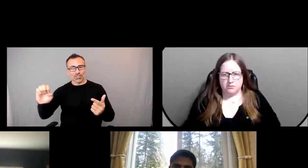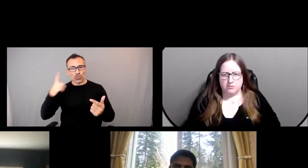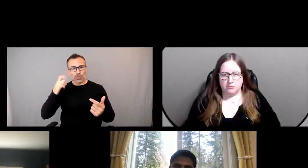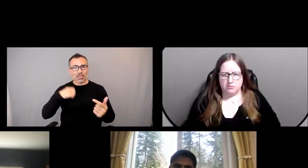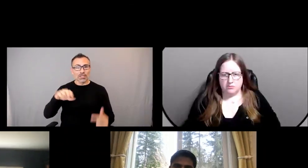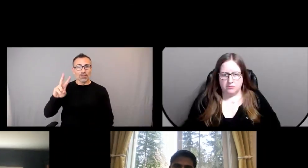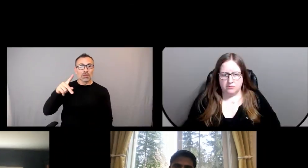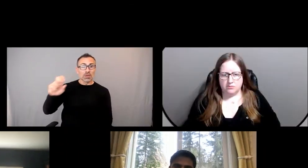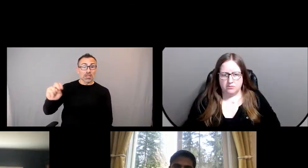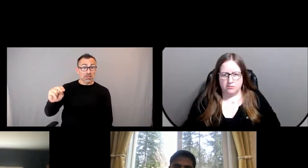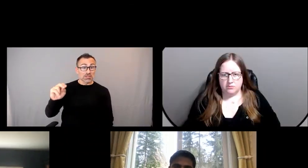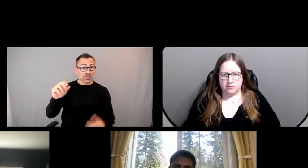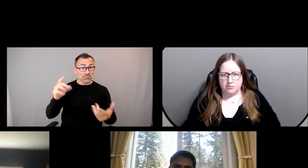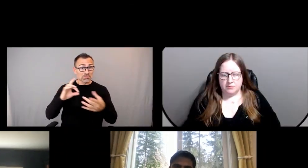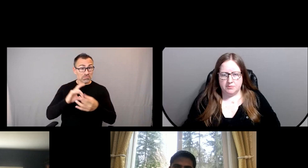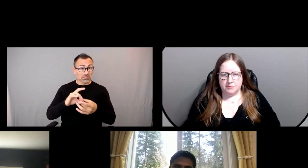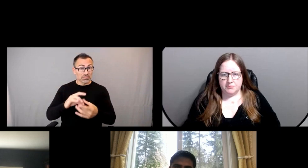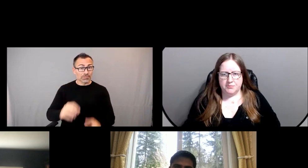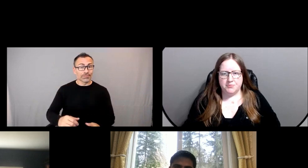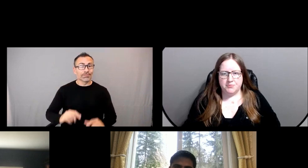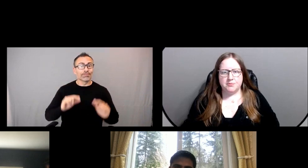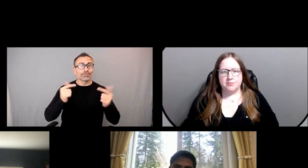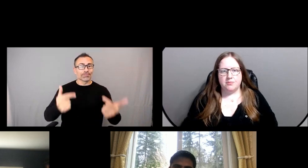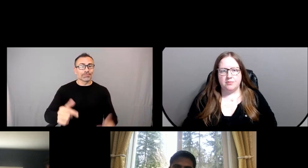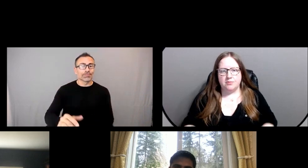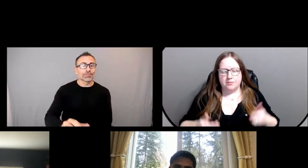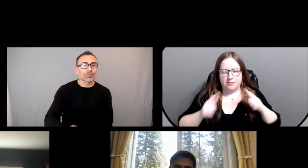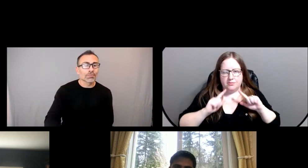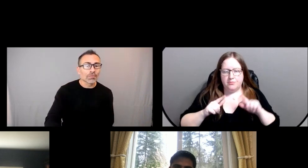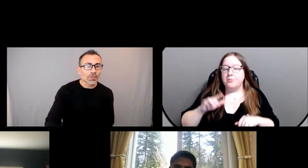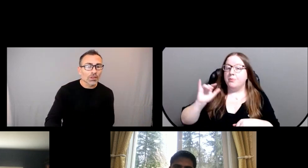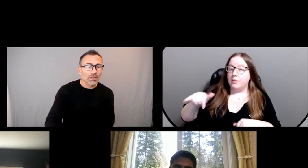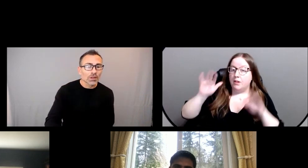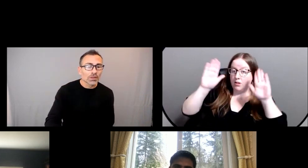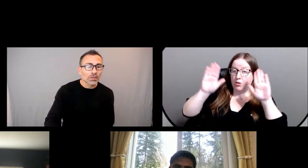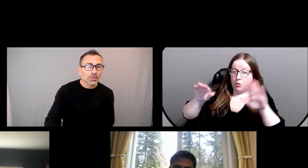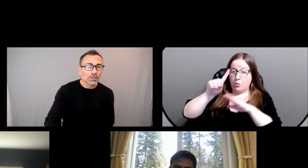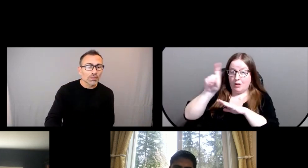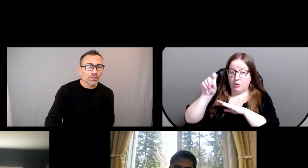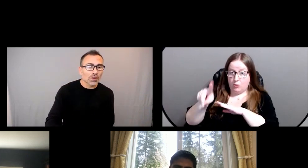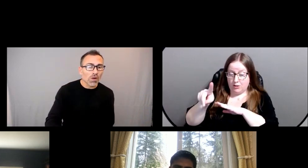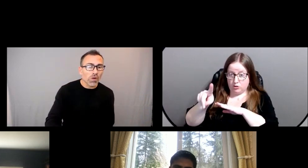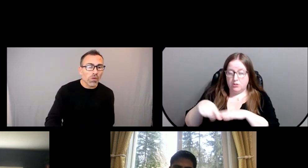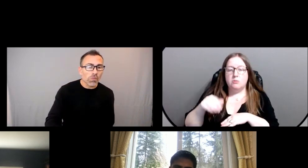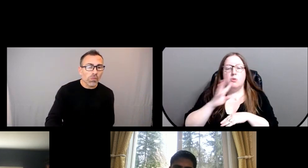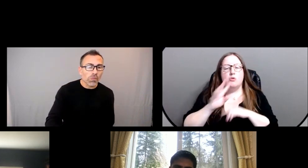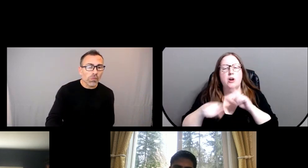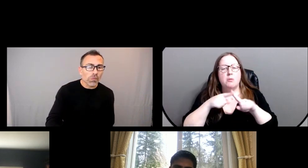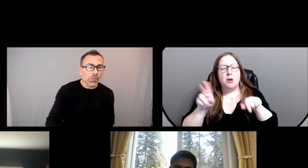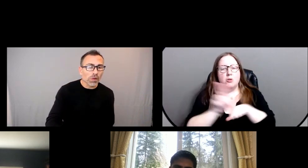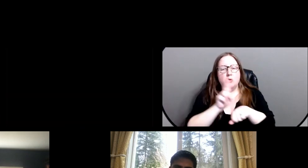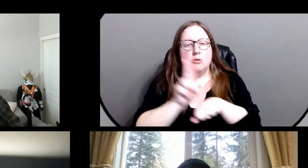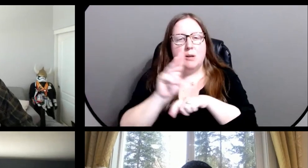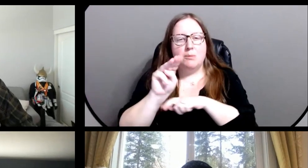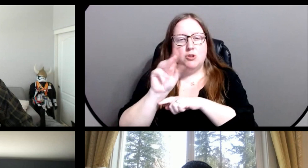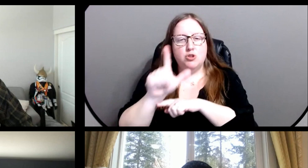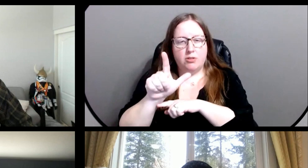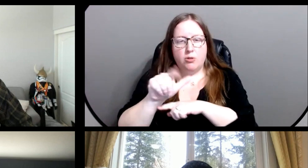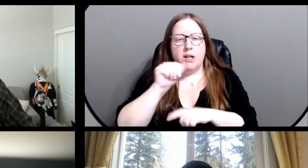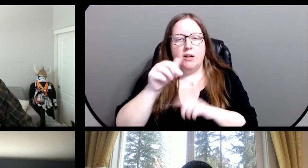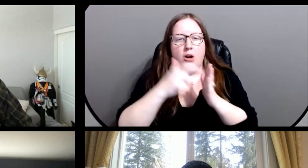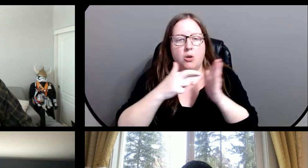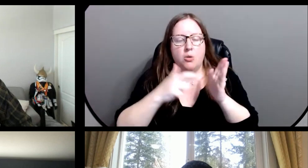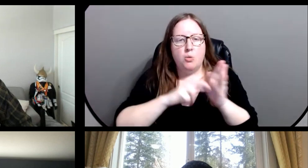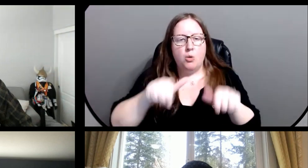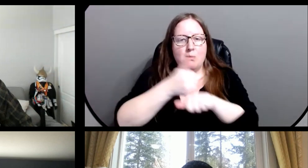Right. This is also a great question. And I think this is where we can talk a little bit about why we're utilizing machine learning instead of a more rule-based system.